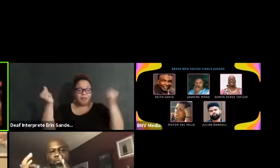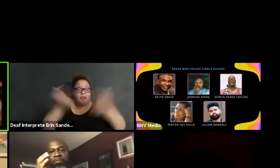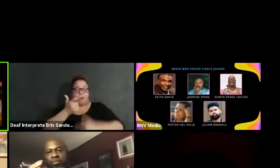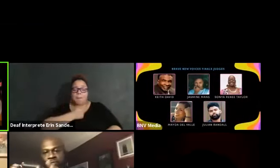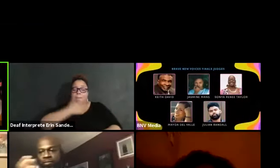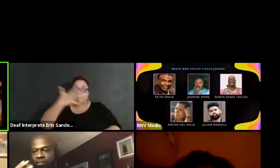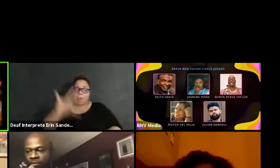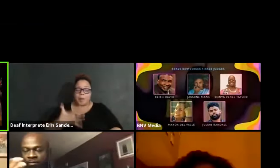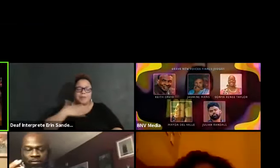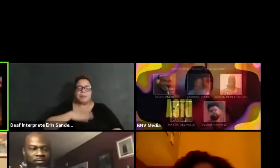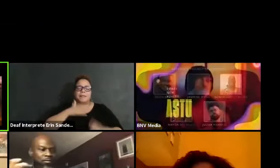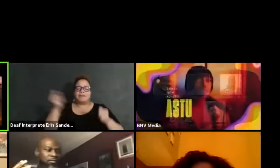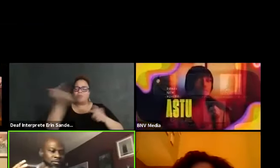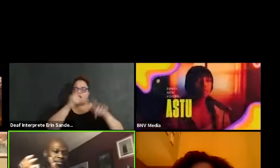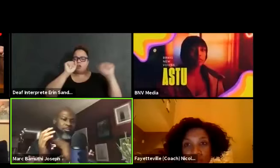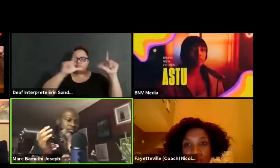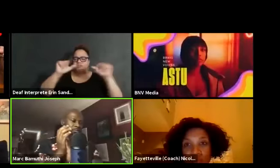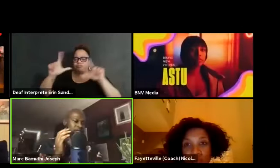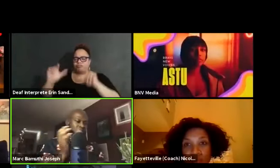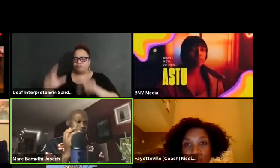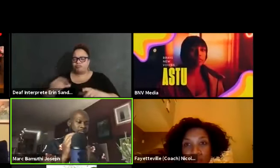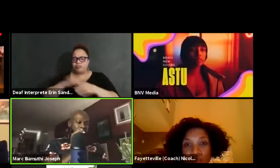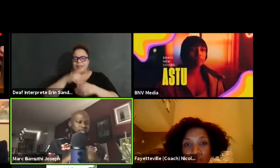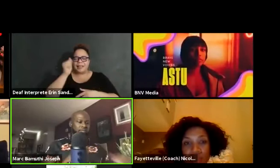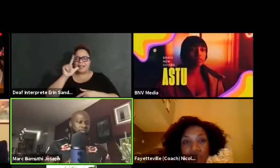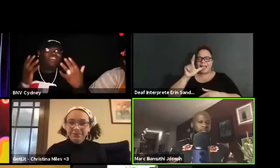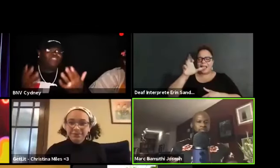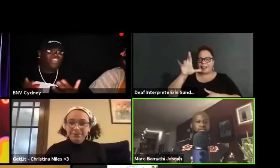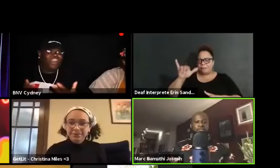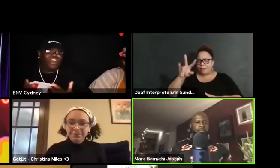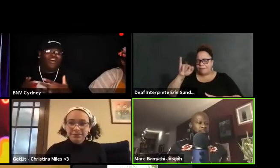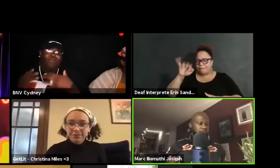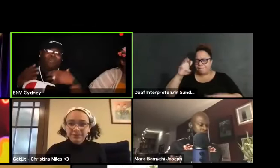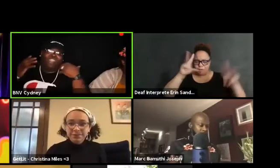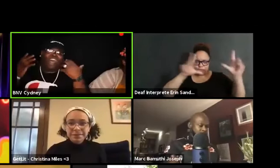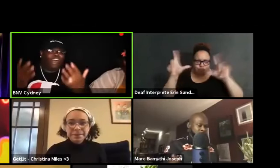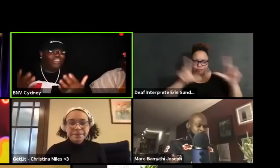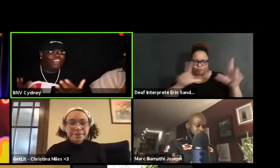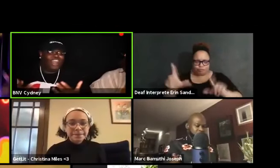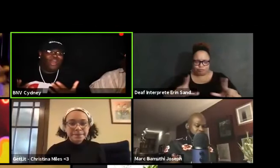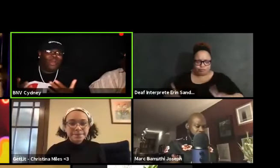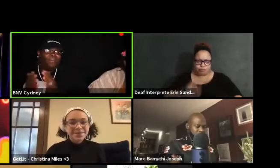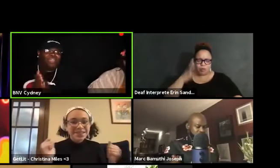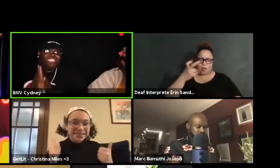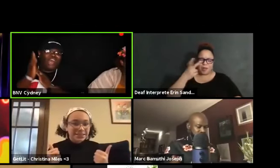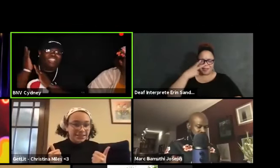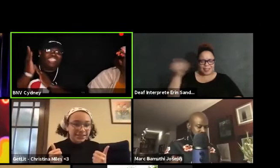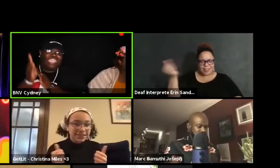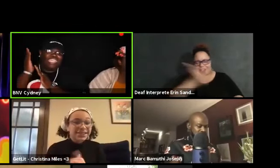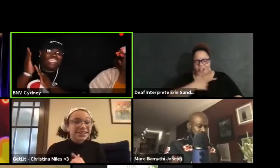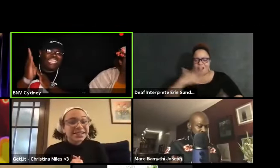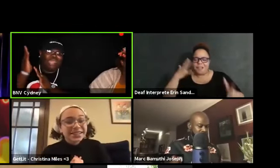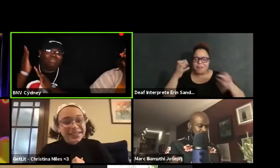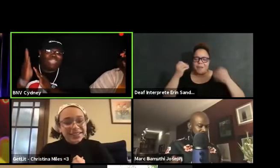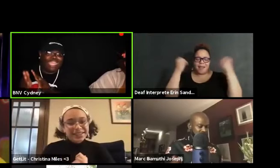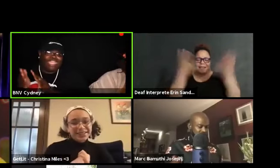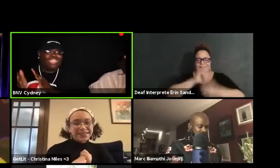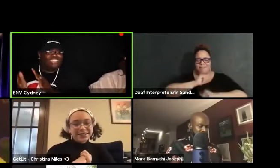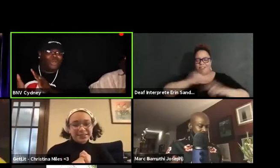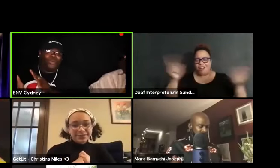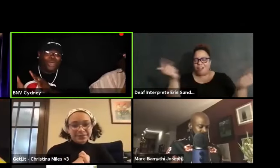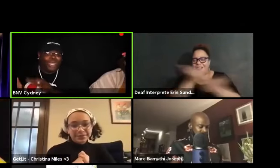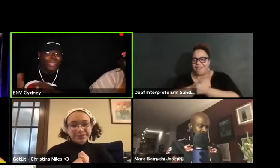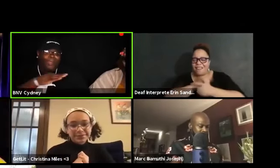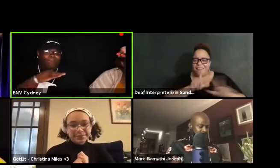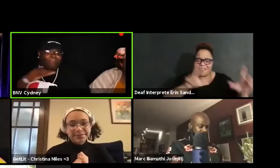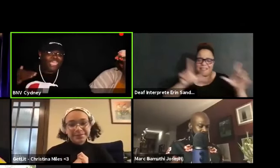stage, bring y'all up, turn y'all cameras on. We want to see y'all. We want to love on y'all. We want to honor y'all because y'all did the damn thing. And